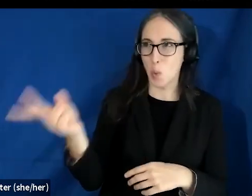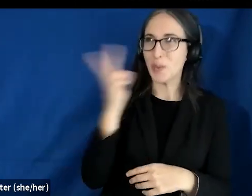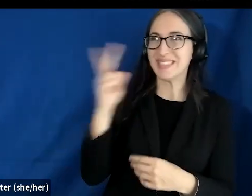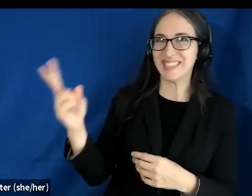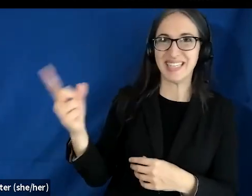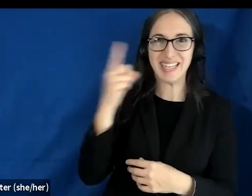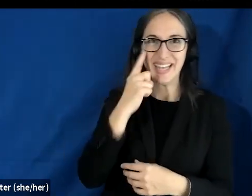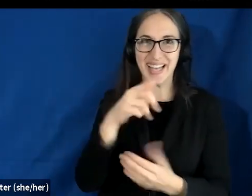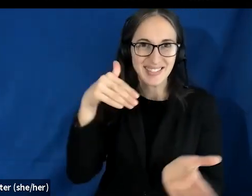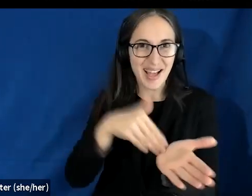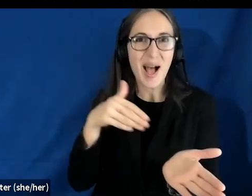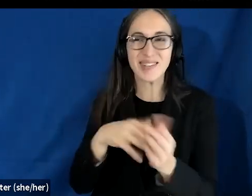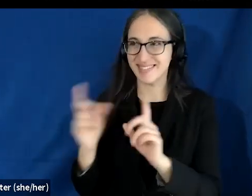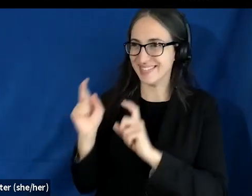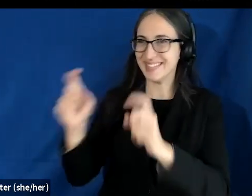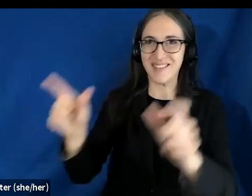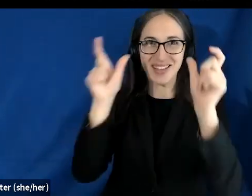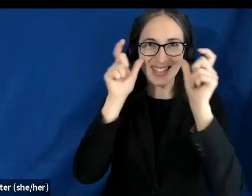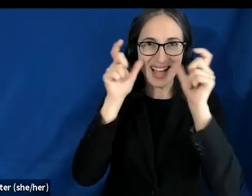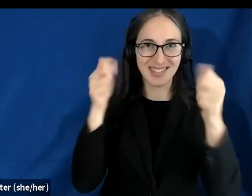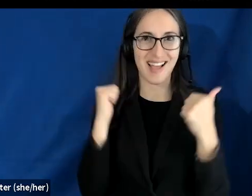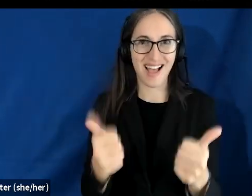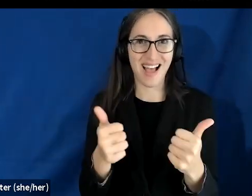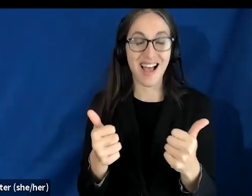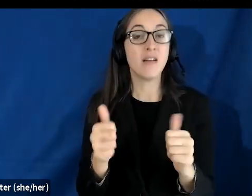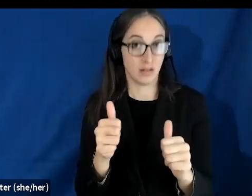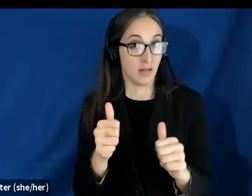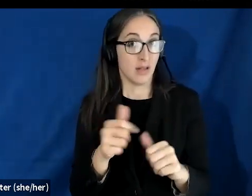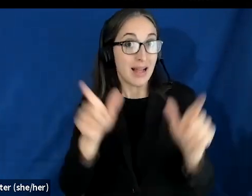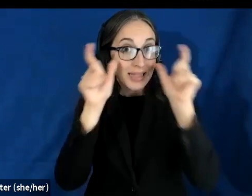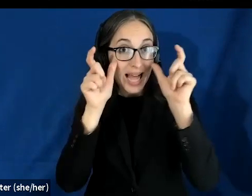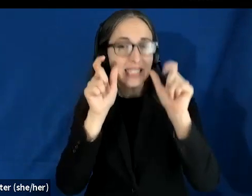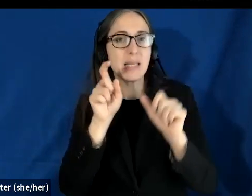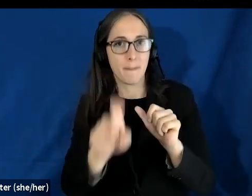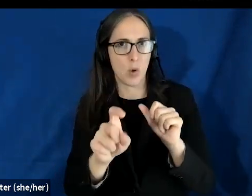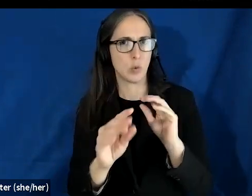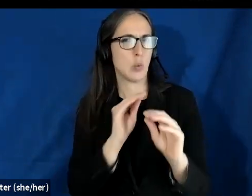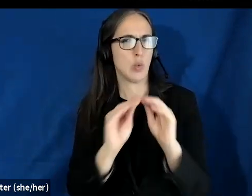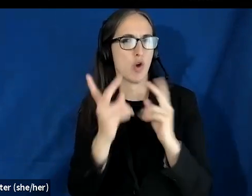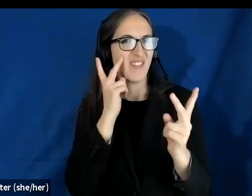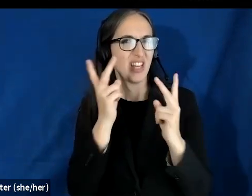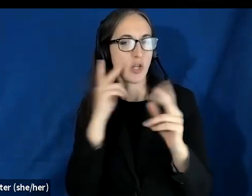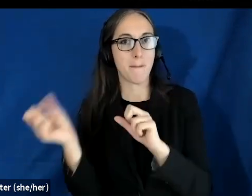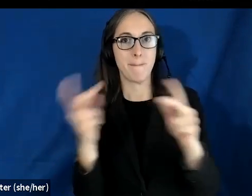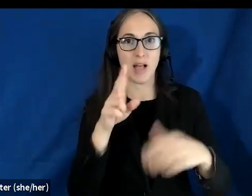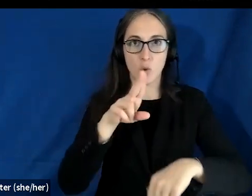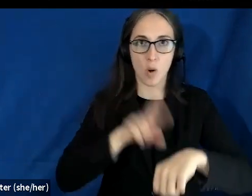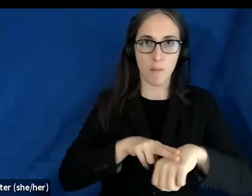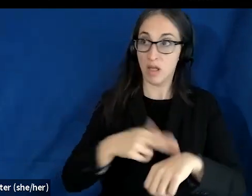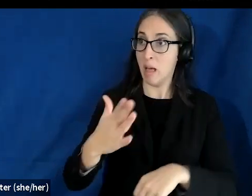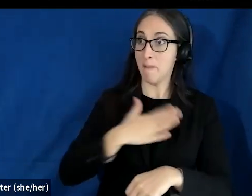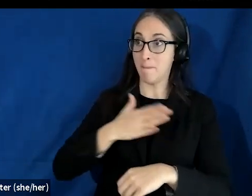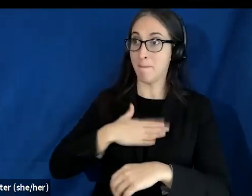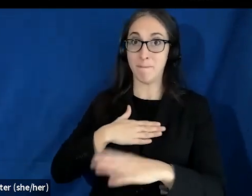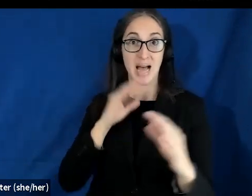of glasses. Now, glasses are supposed to correct you back to normal vision, but mine never really corrected. Each